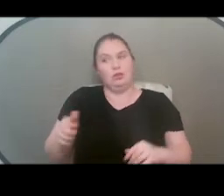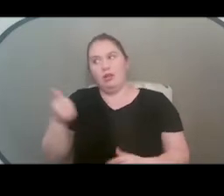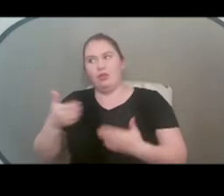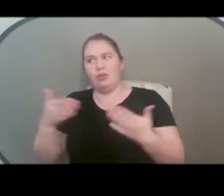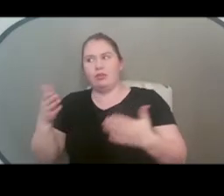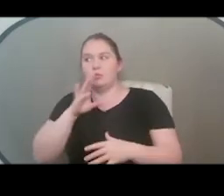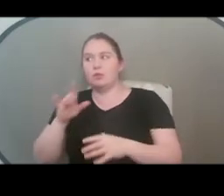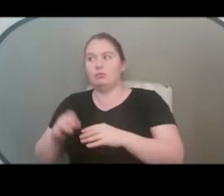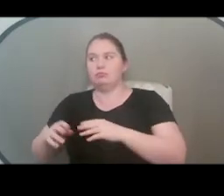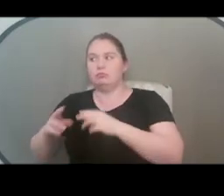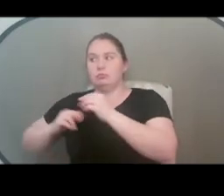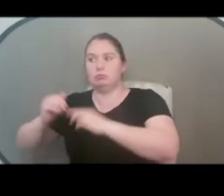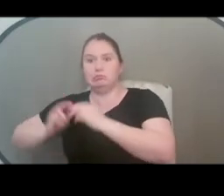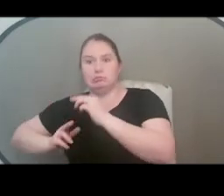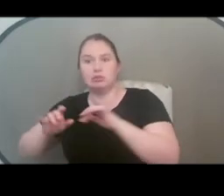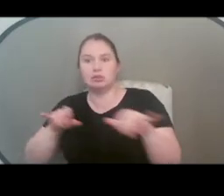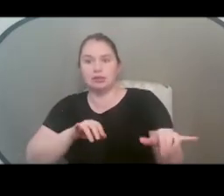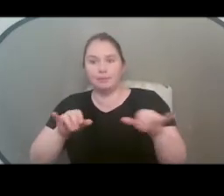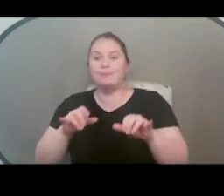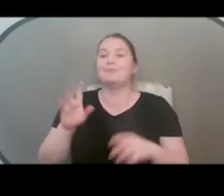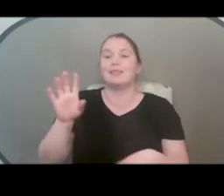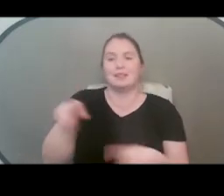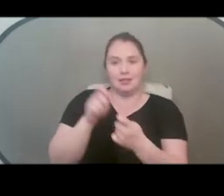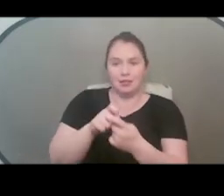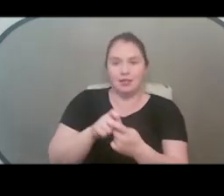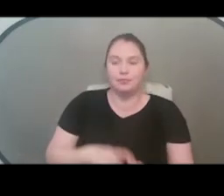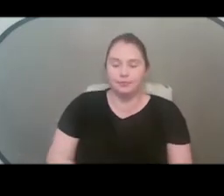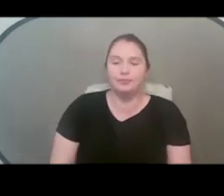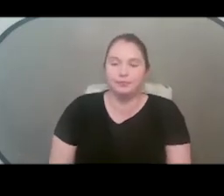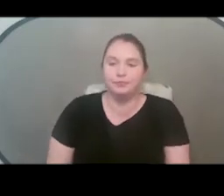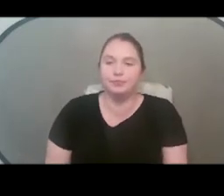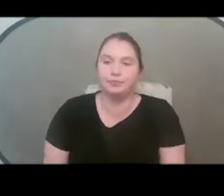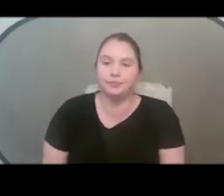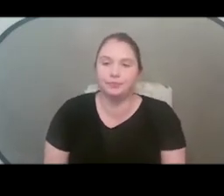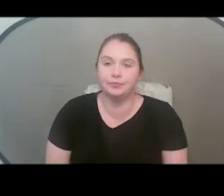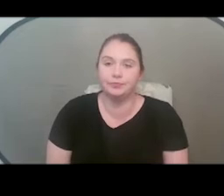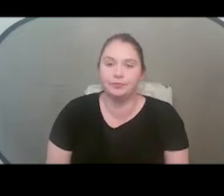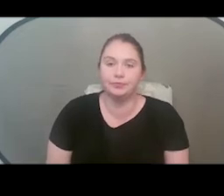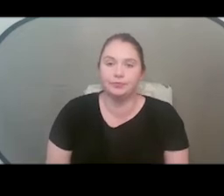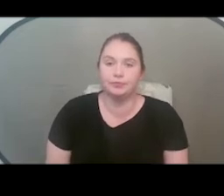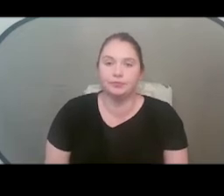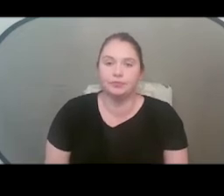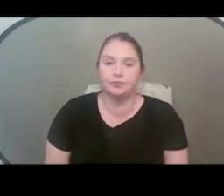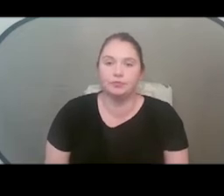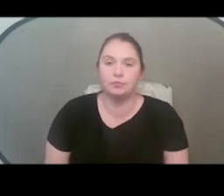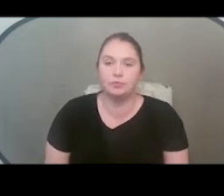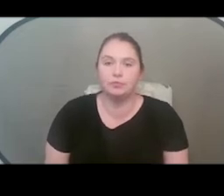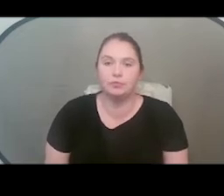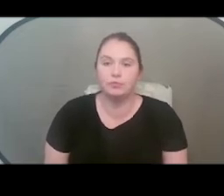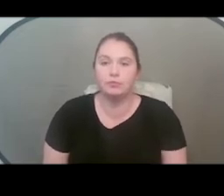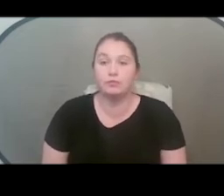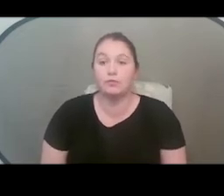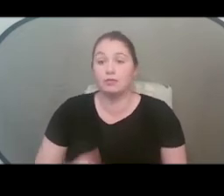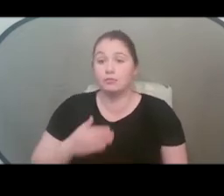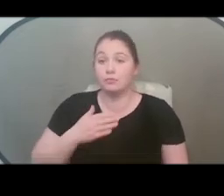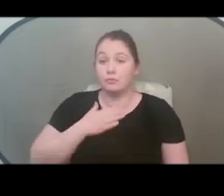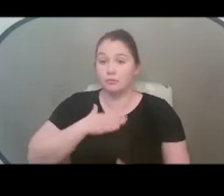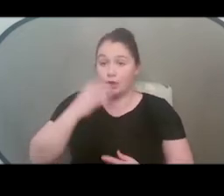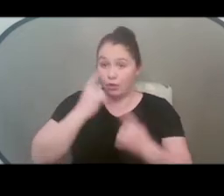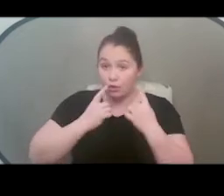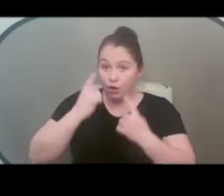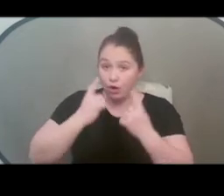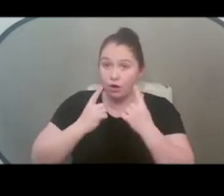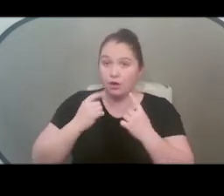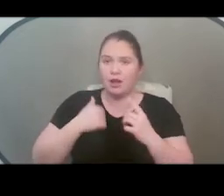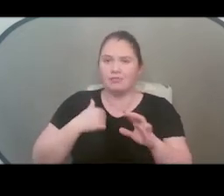be built out. Yep, exactly. And so is the thought, I'm hearing a